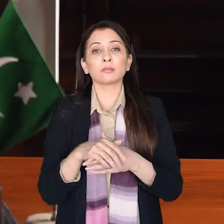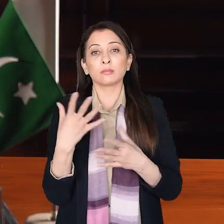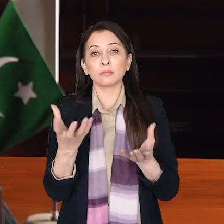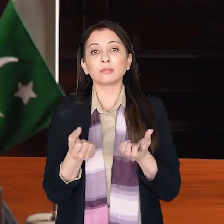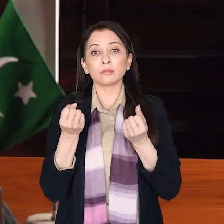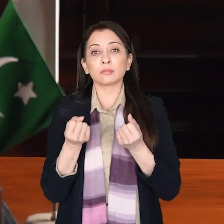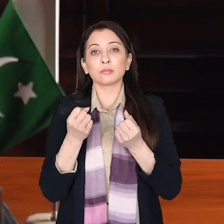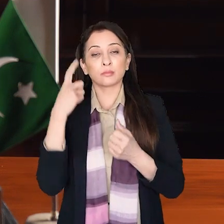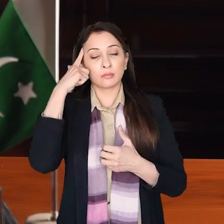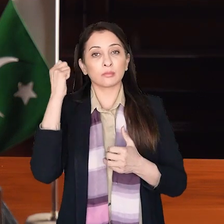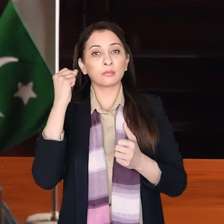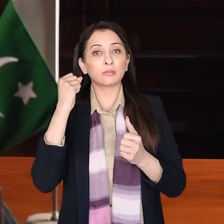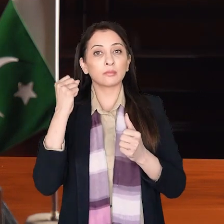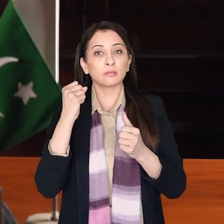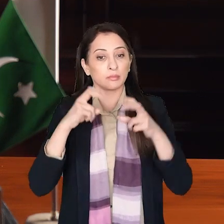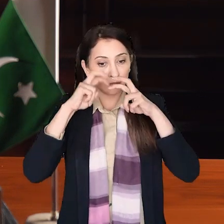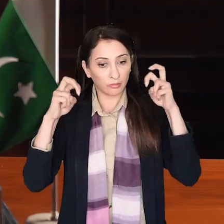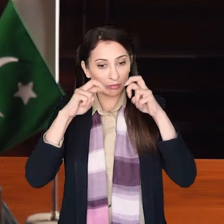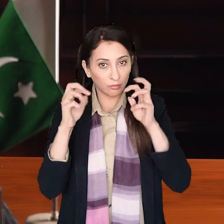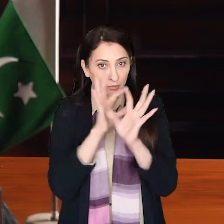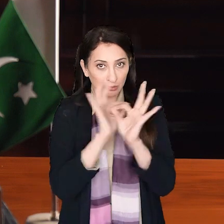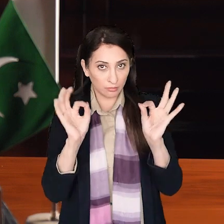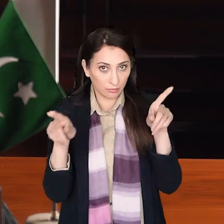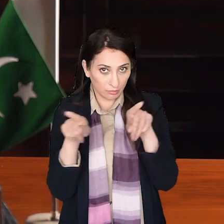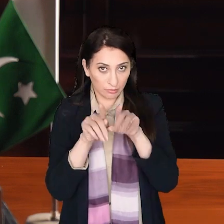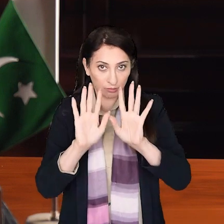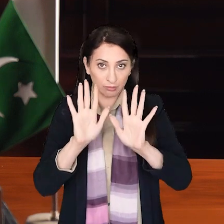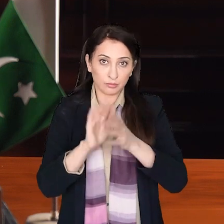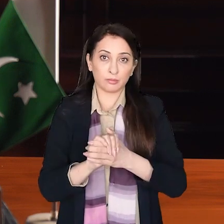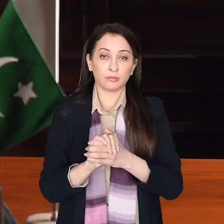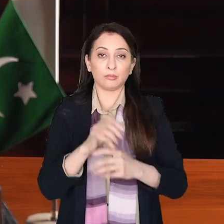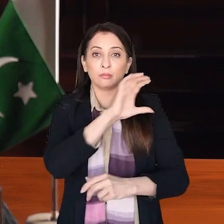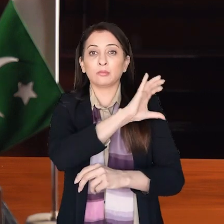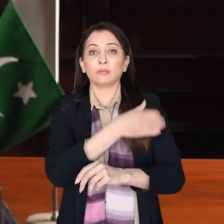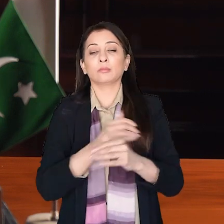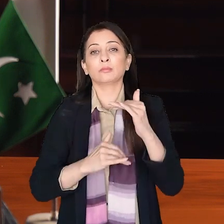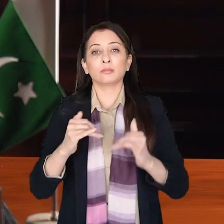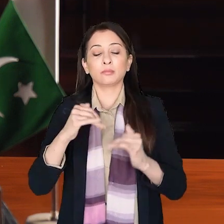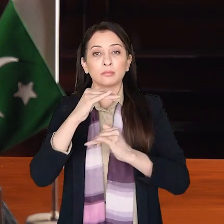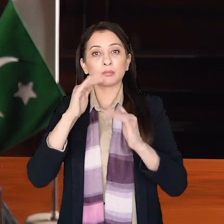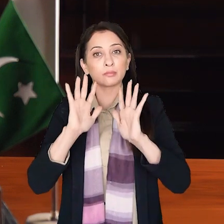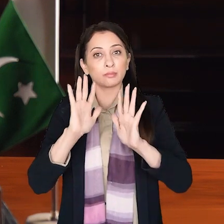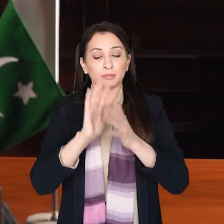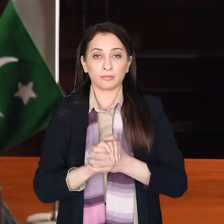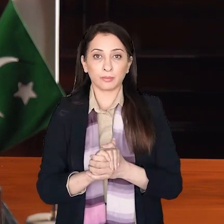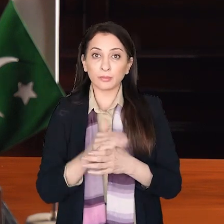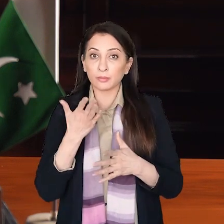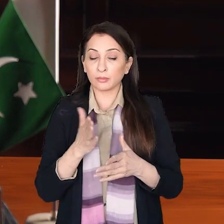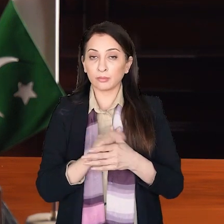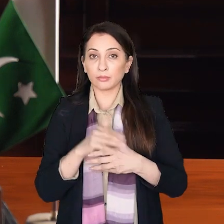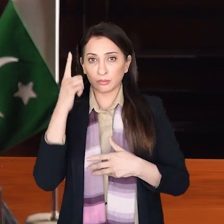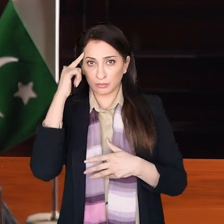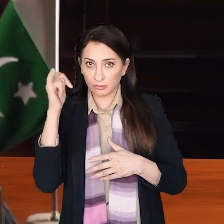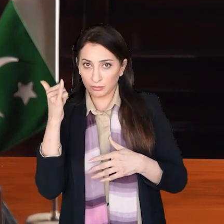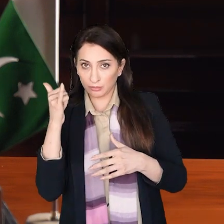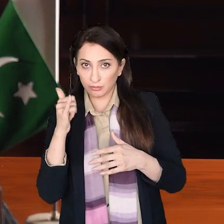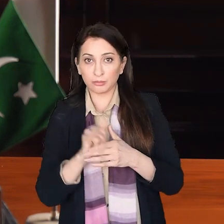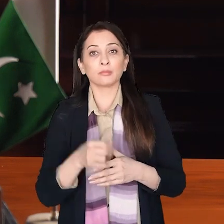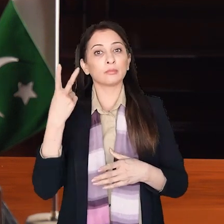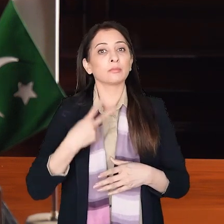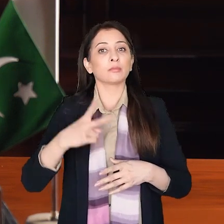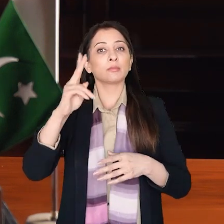that we need to make sure our research is on point, and we need to provide the energy infrastructure so that we may be able to